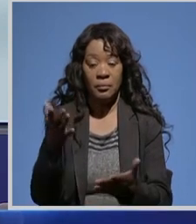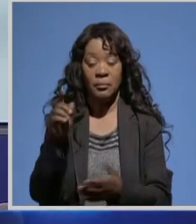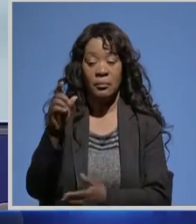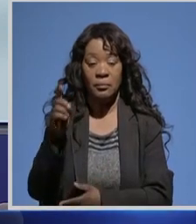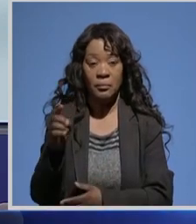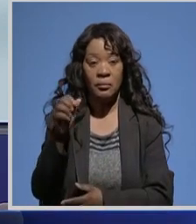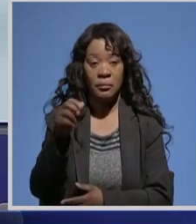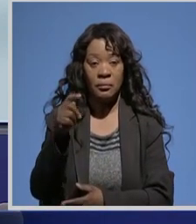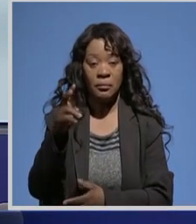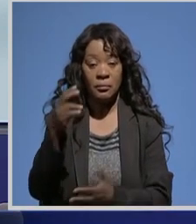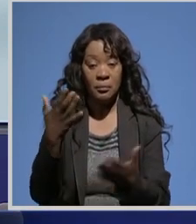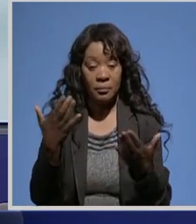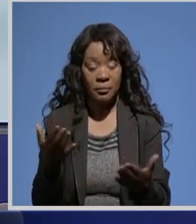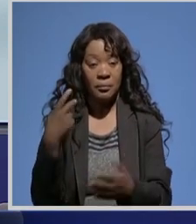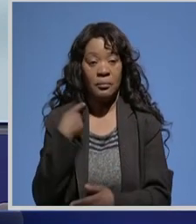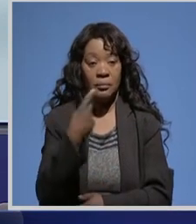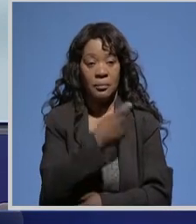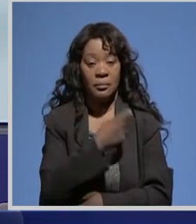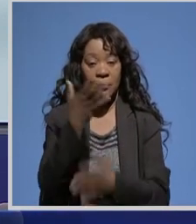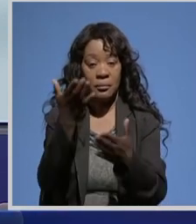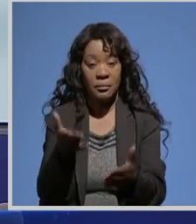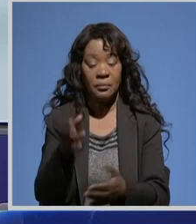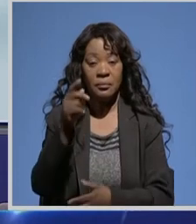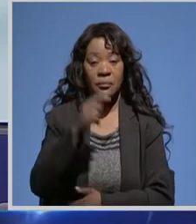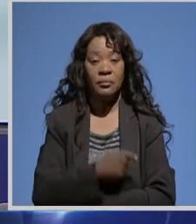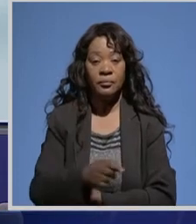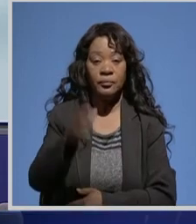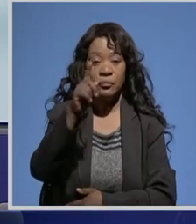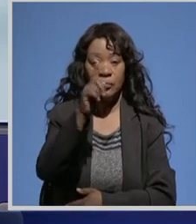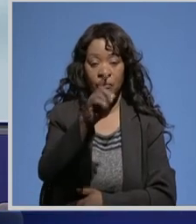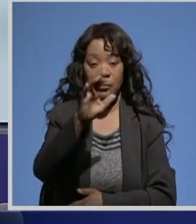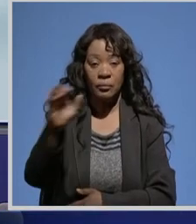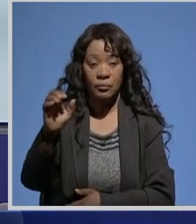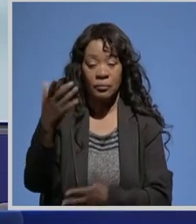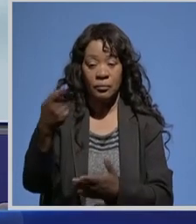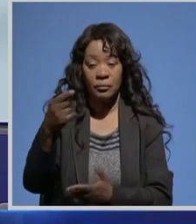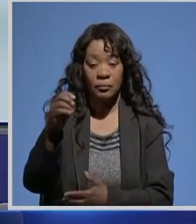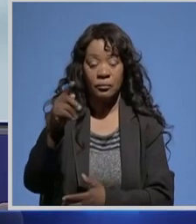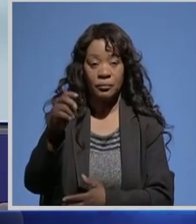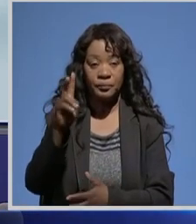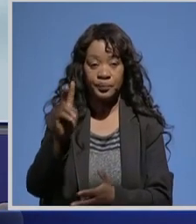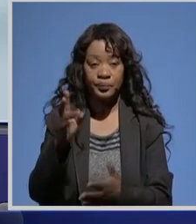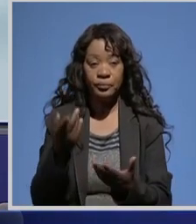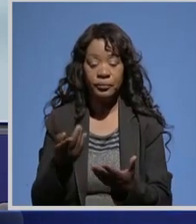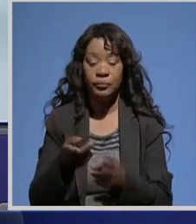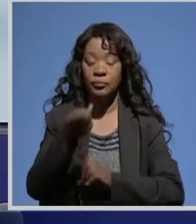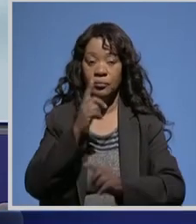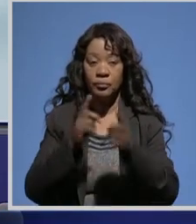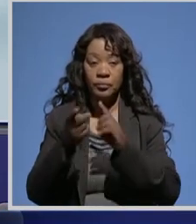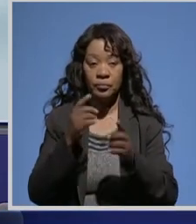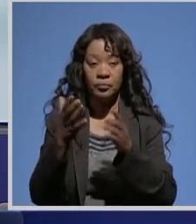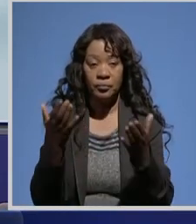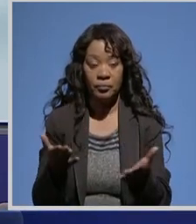TV is now on DSTV Channel 272 and Channel 100 on GOTV. Speaking during the launch, which was